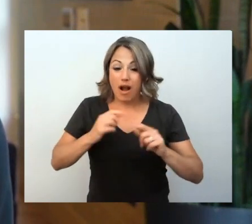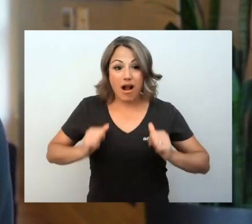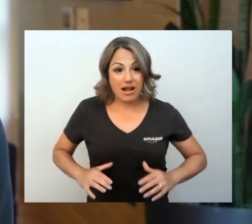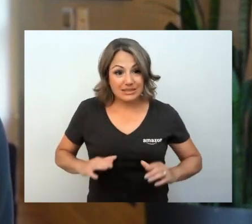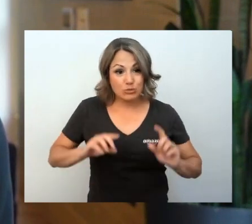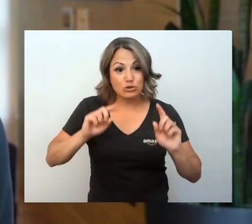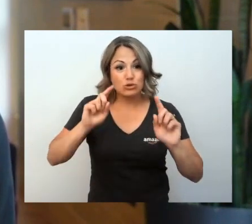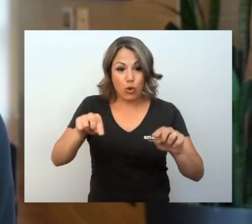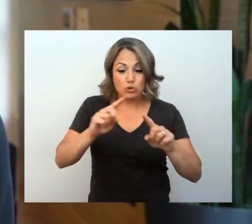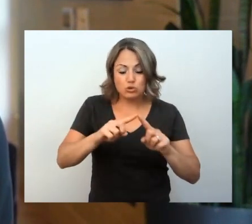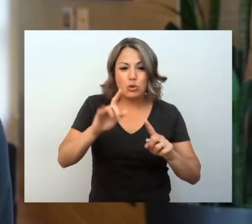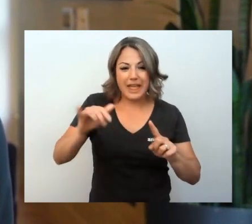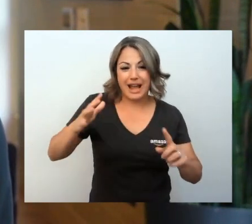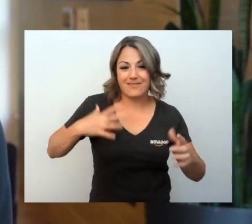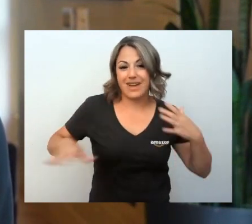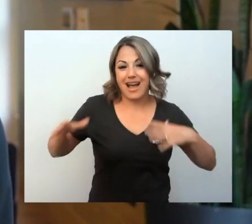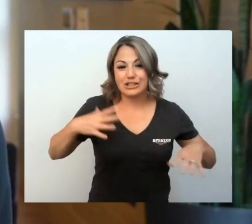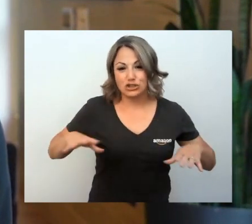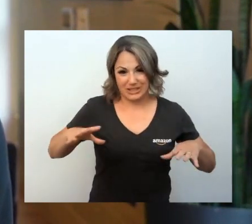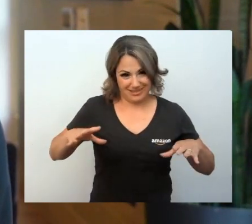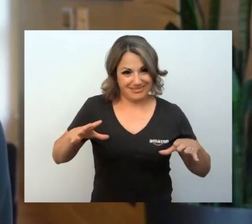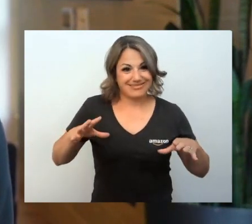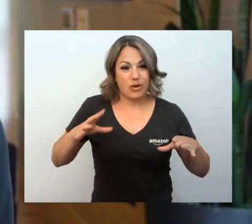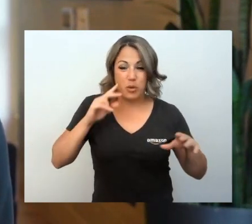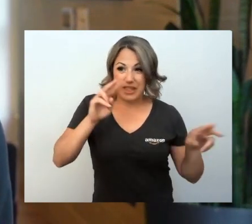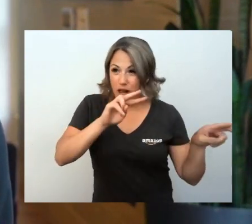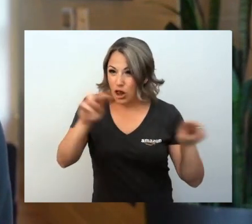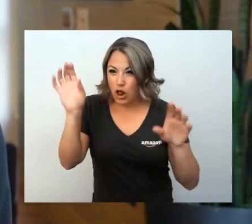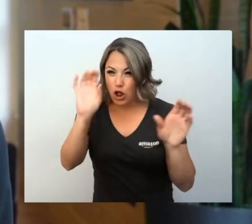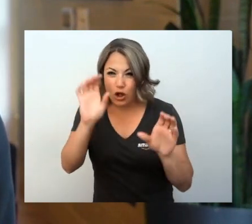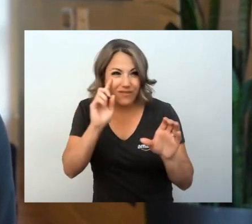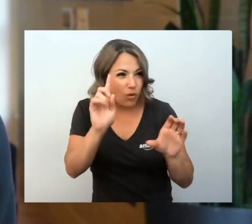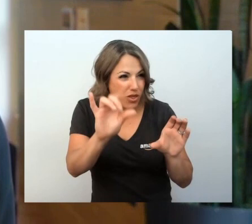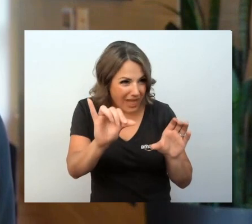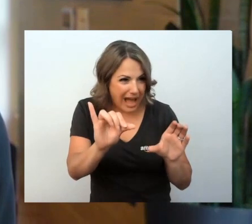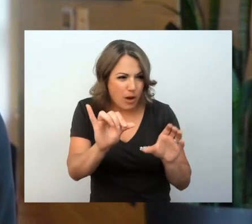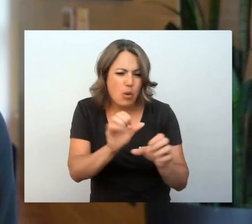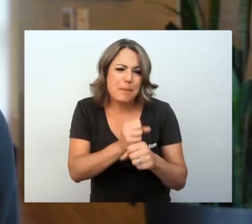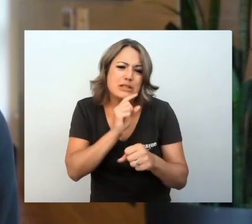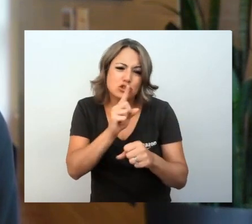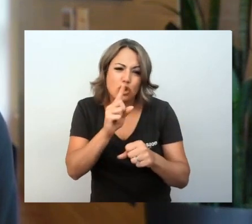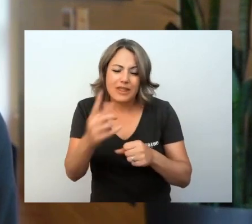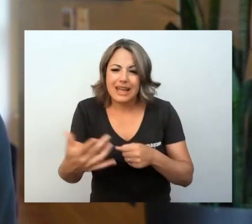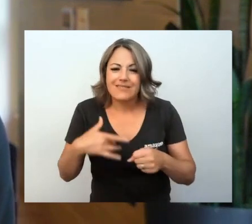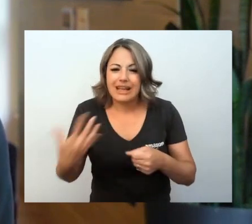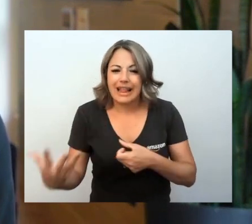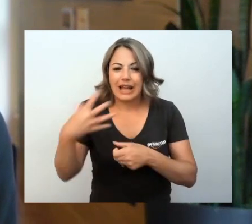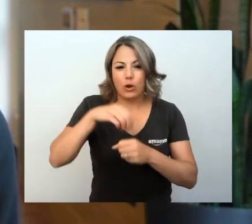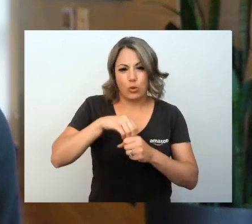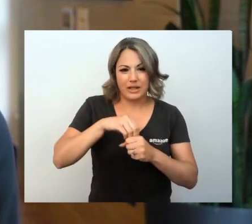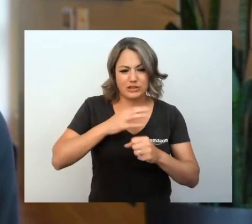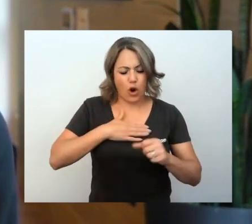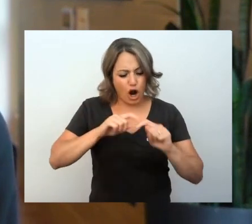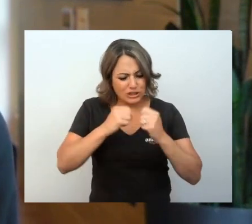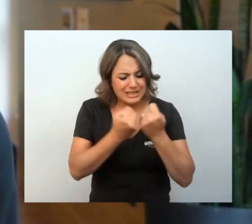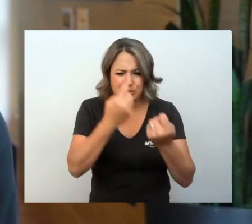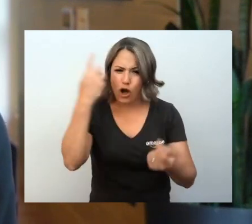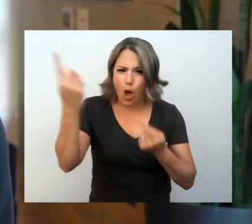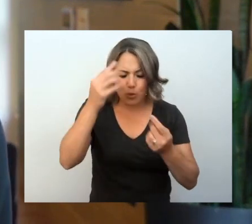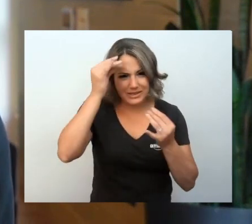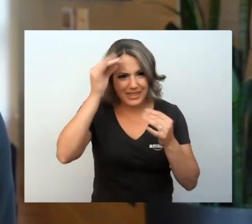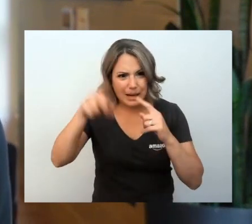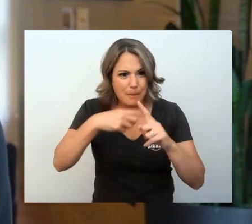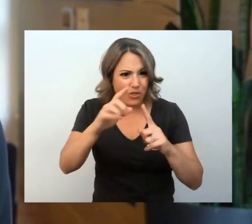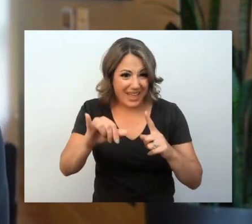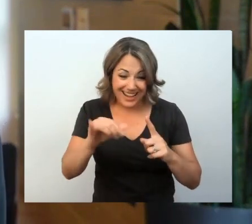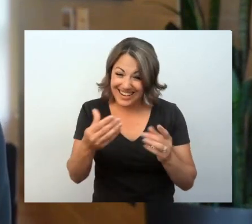fashion destinations, that they're feeling like they are included. And so our team is constantly ideating on that, thinking about that, and it's something that,